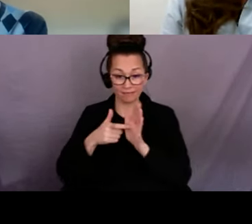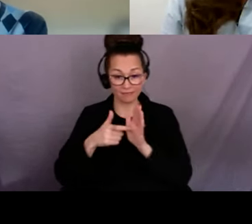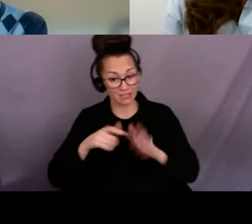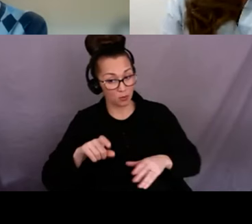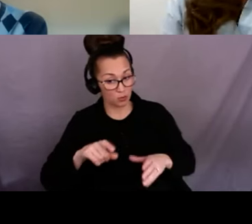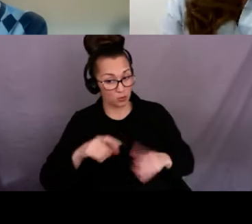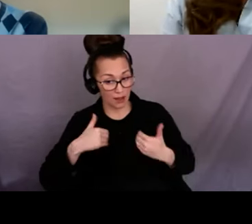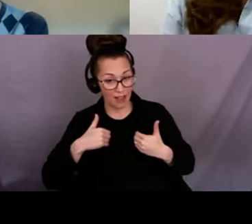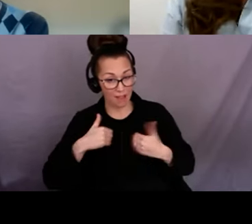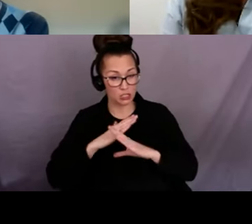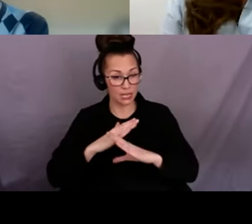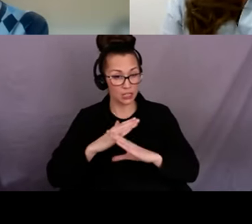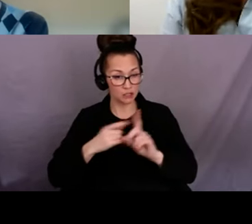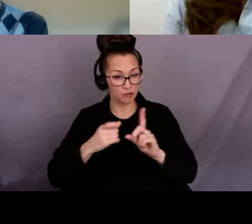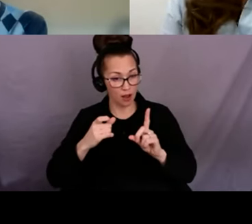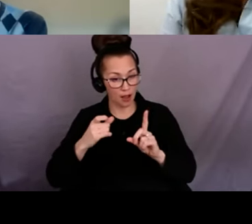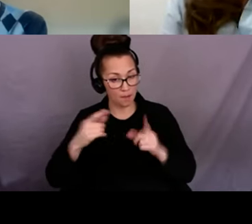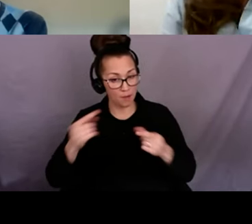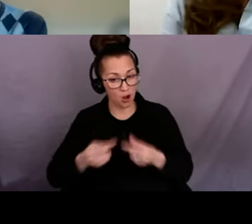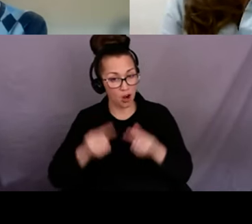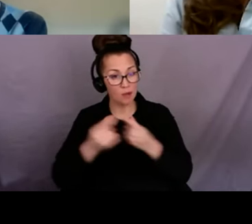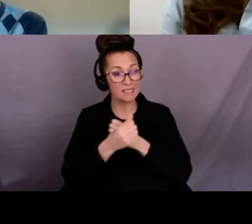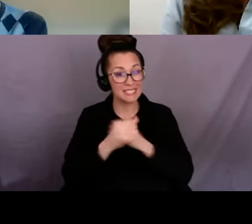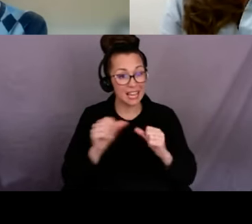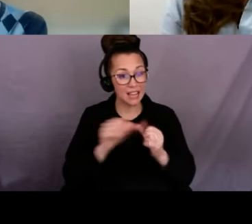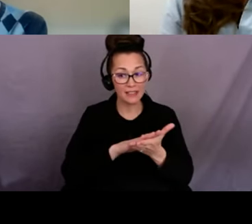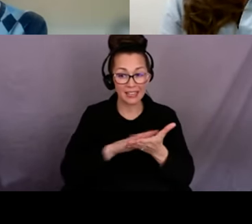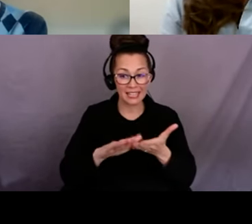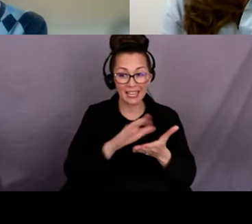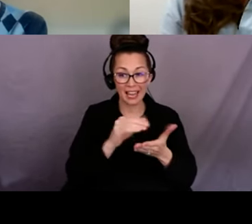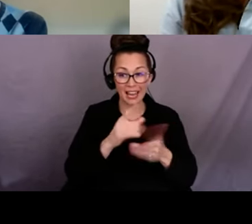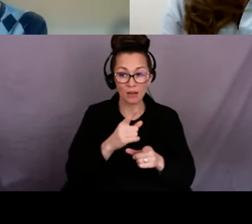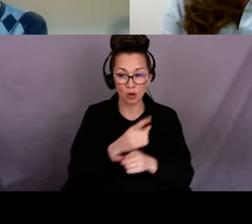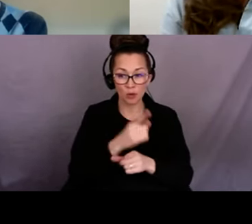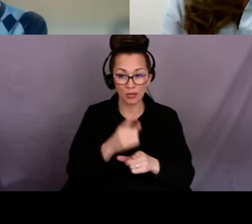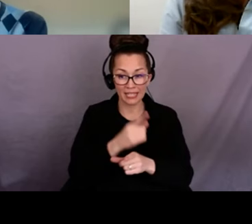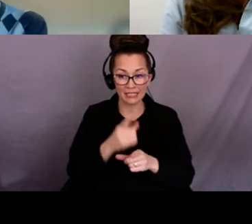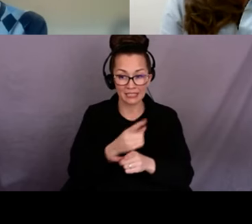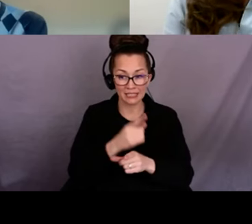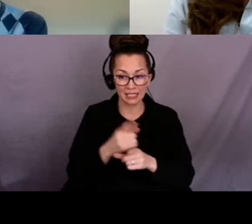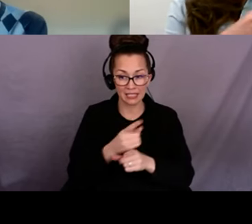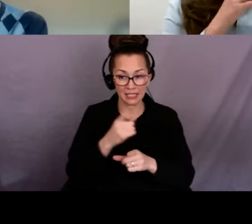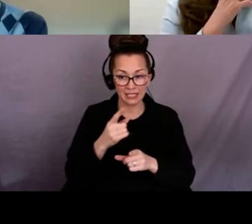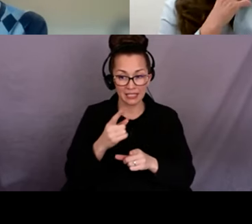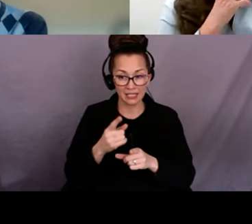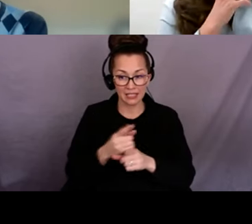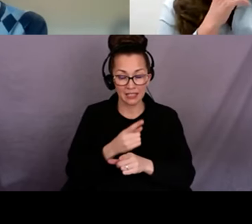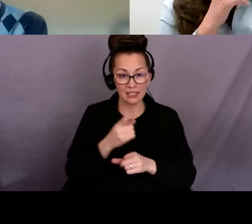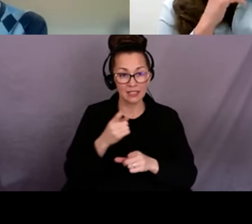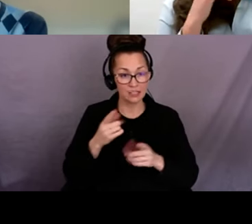protection from harm, a safe, clean, and appropriate physical environment, high quality care management, advocacy